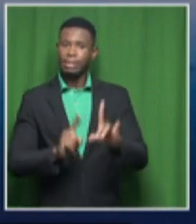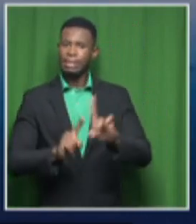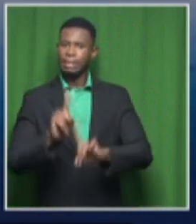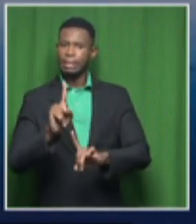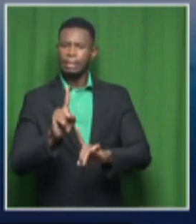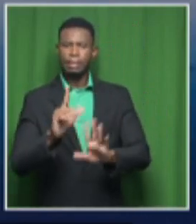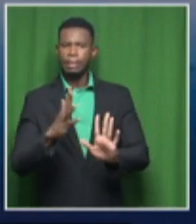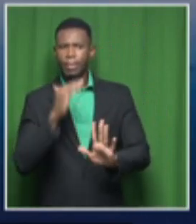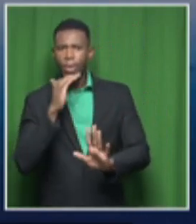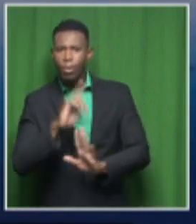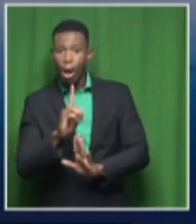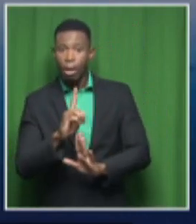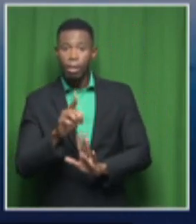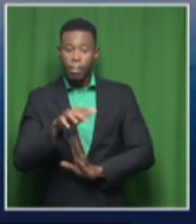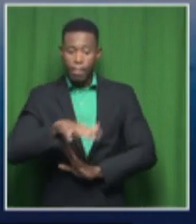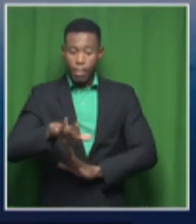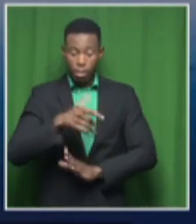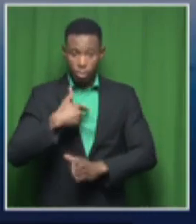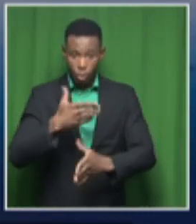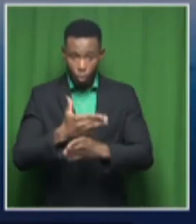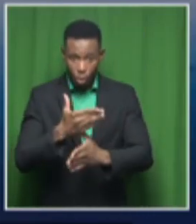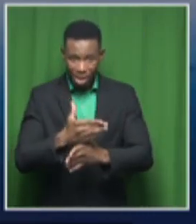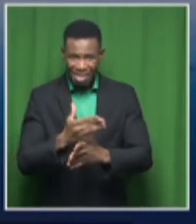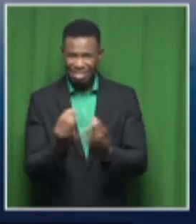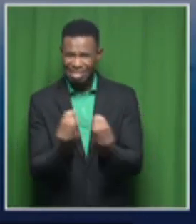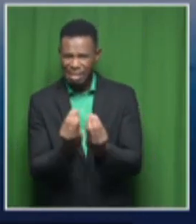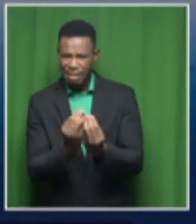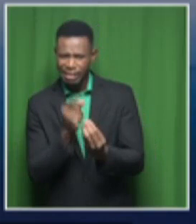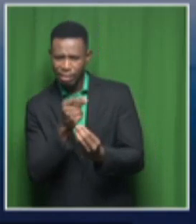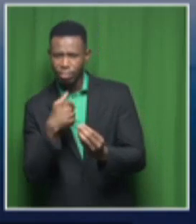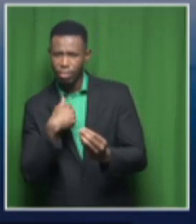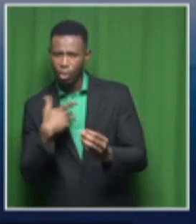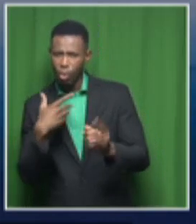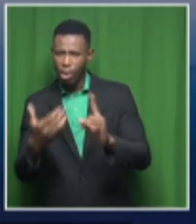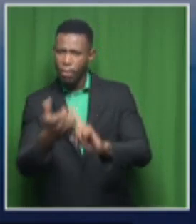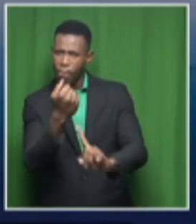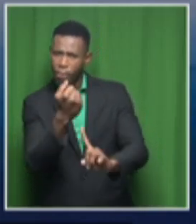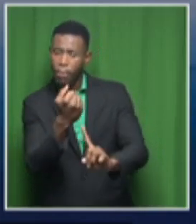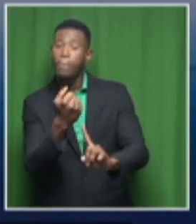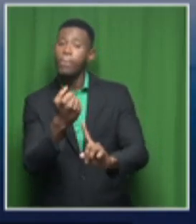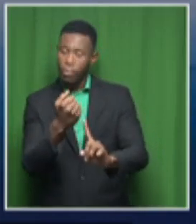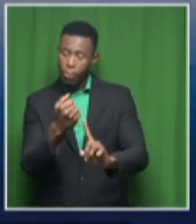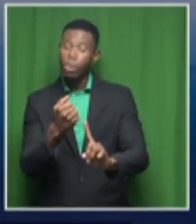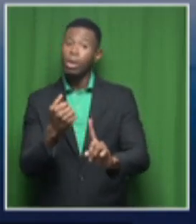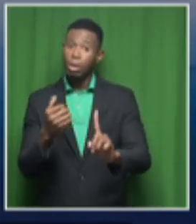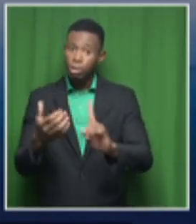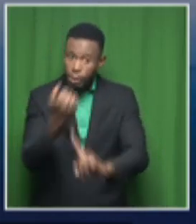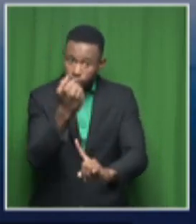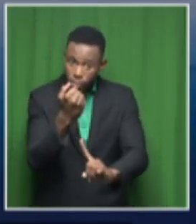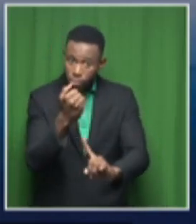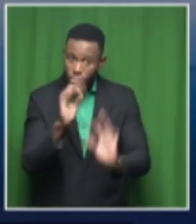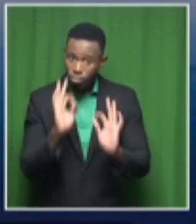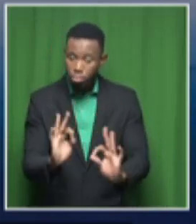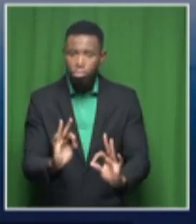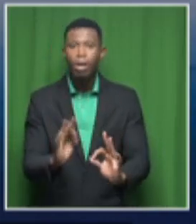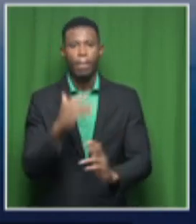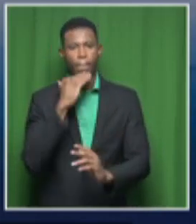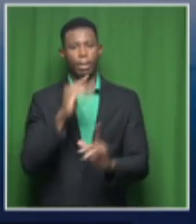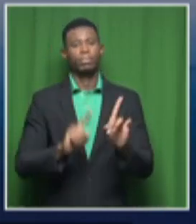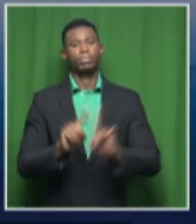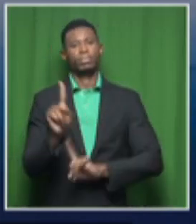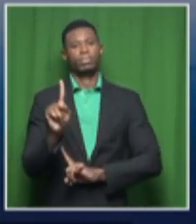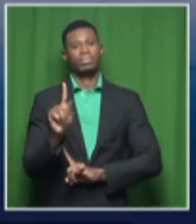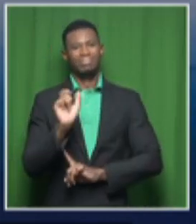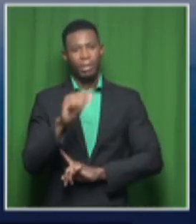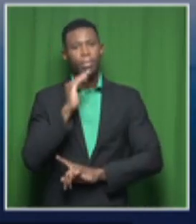working space. So achieving that which you want to achieve can be a success only in the working place. But if we have to attach